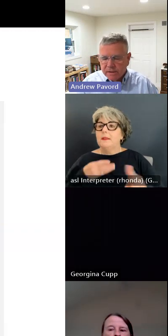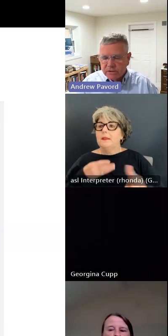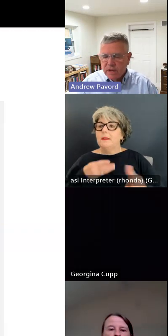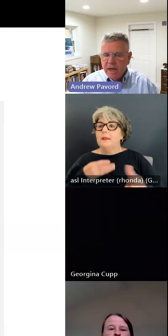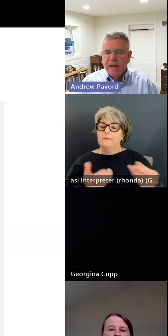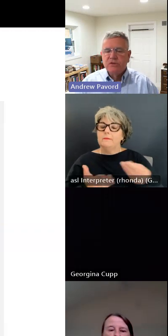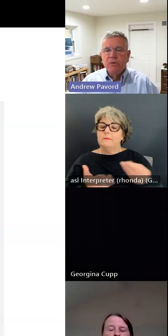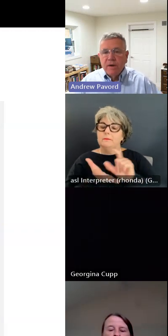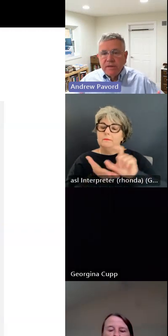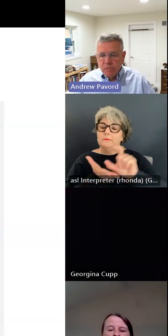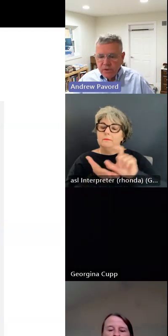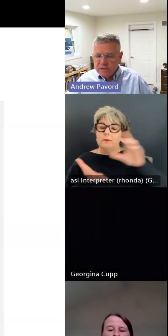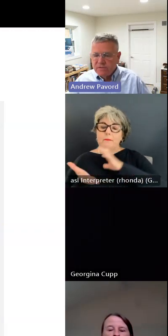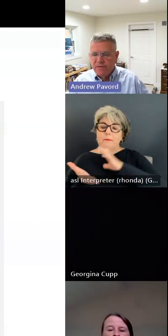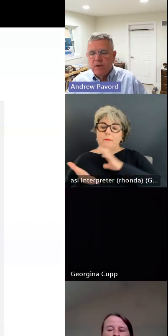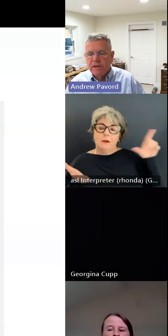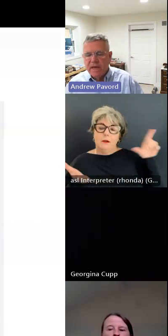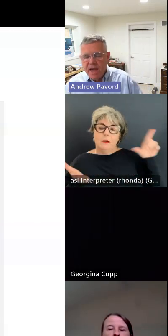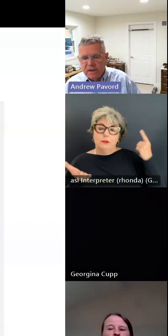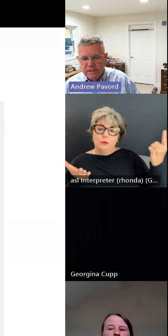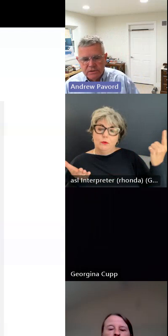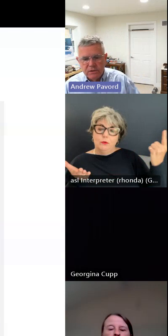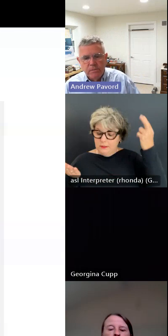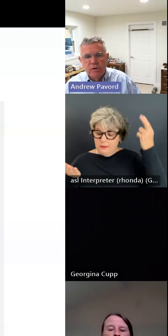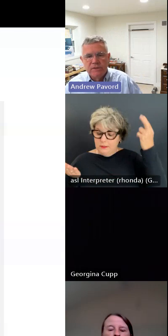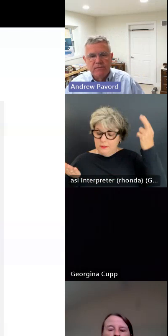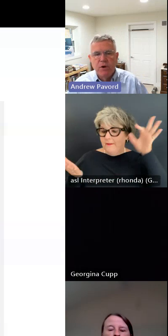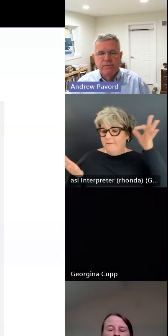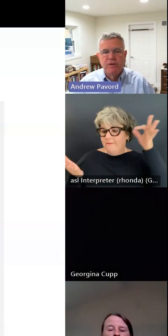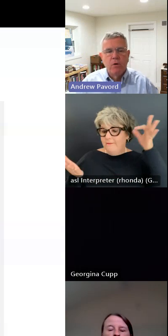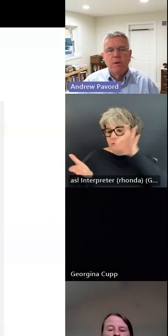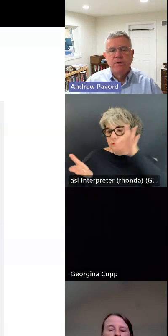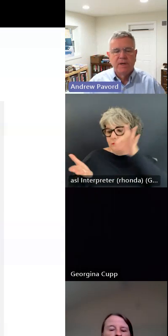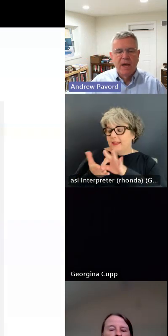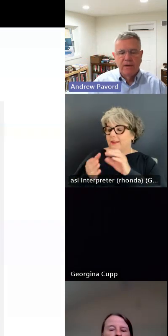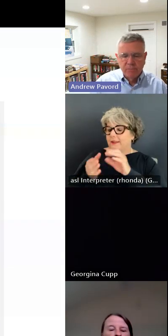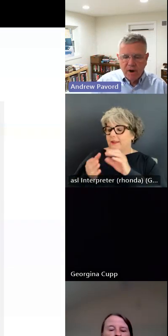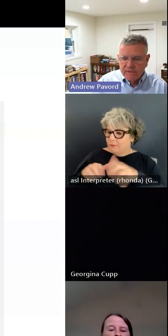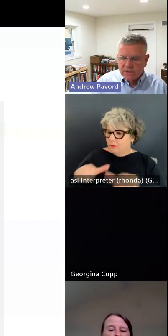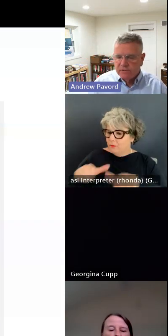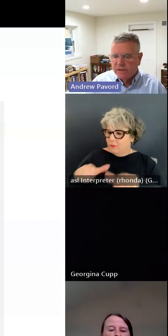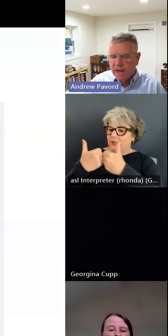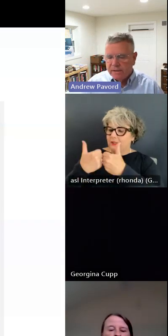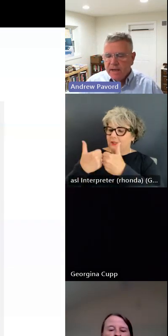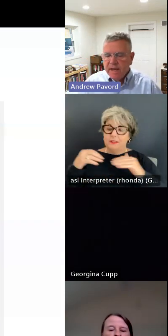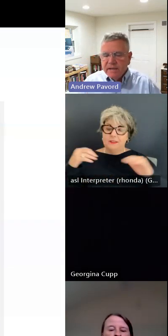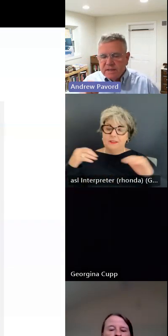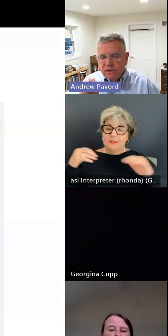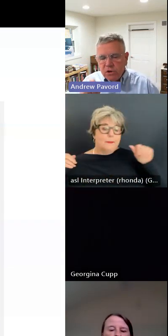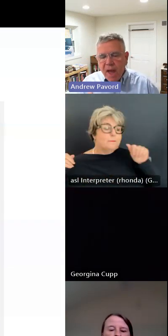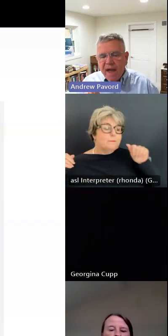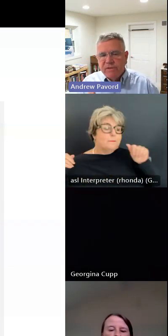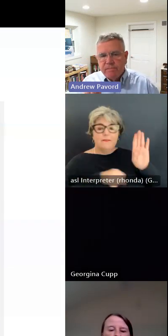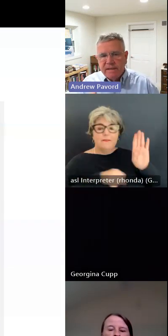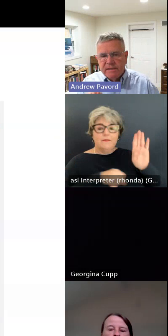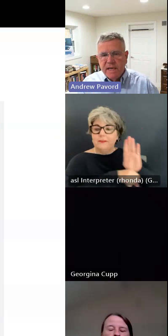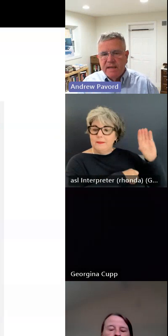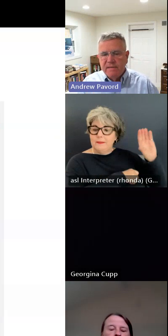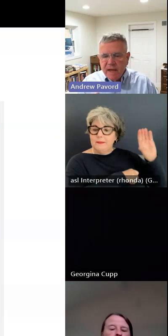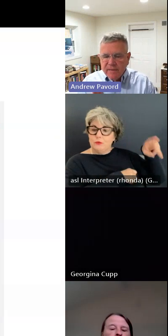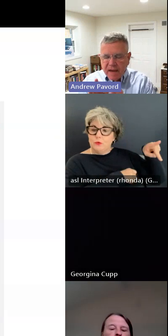by Congress. And so one of the reasons federal accounting is a little more difficult than corporate accounting, private sector accounting, is that you have